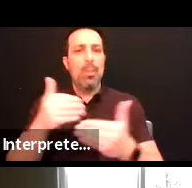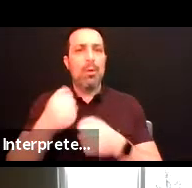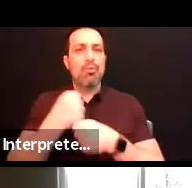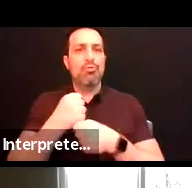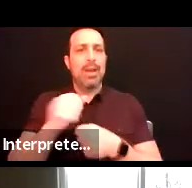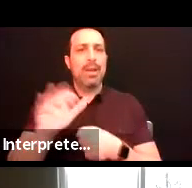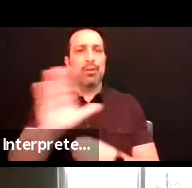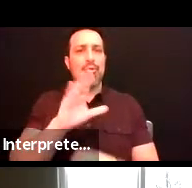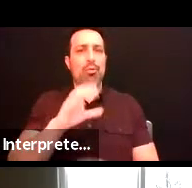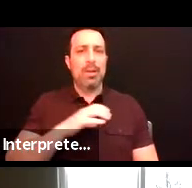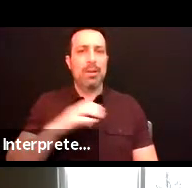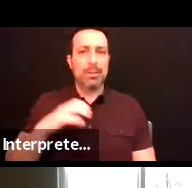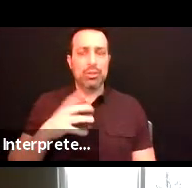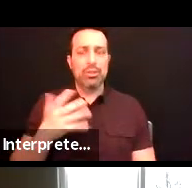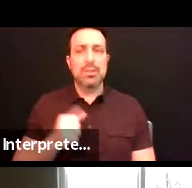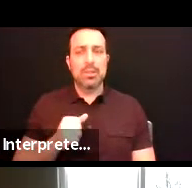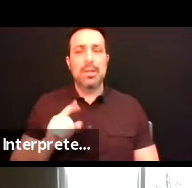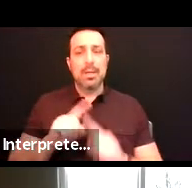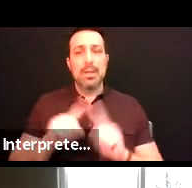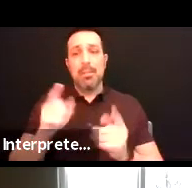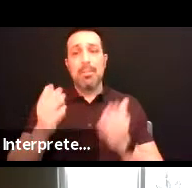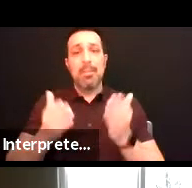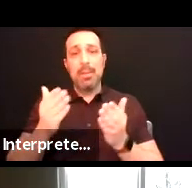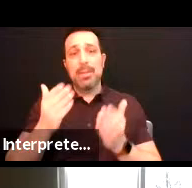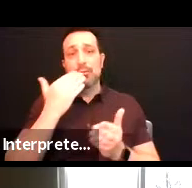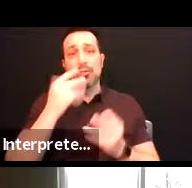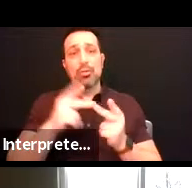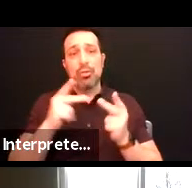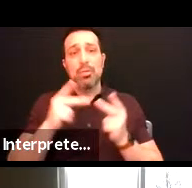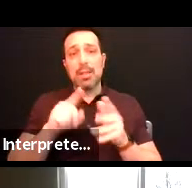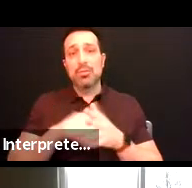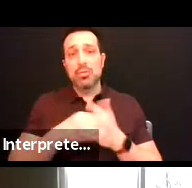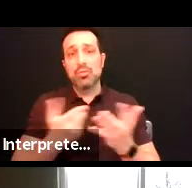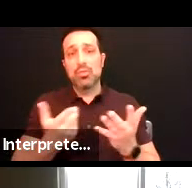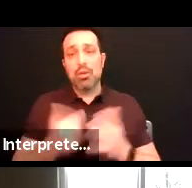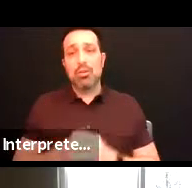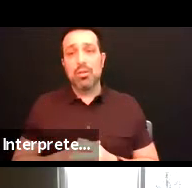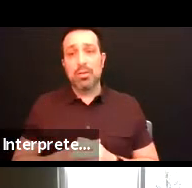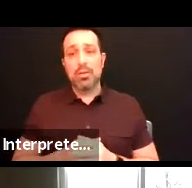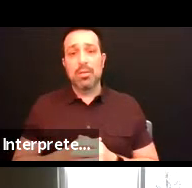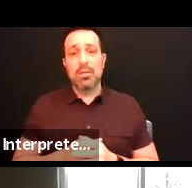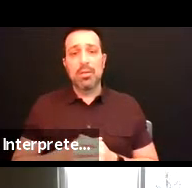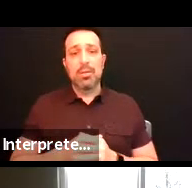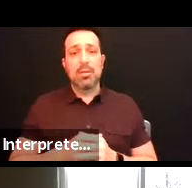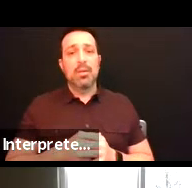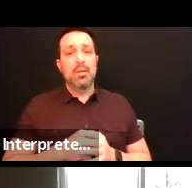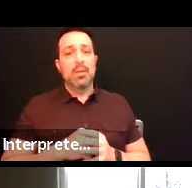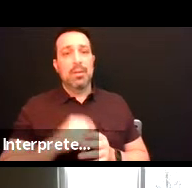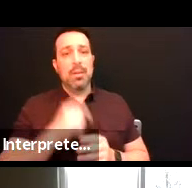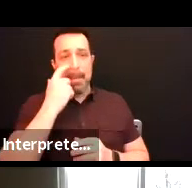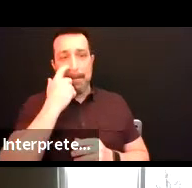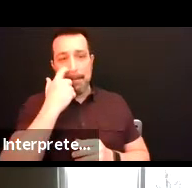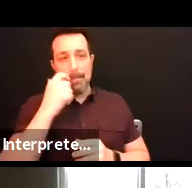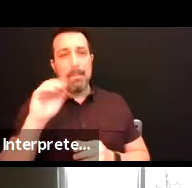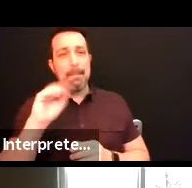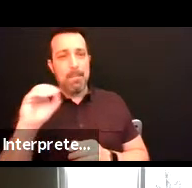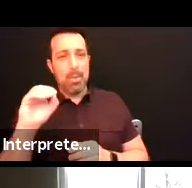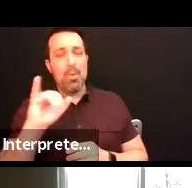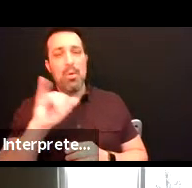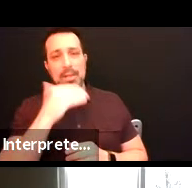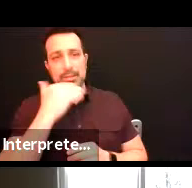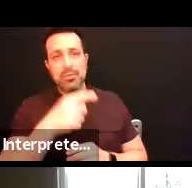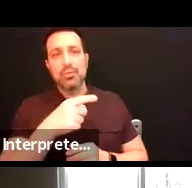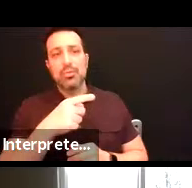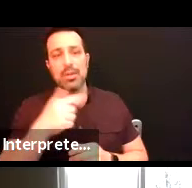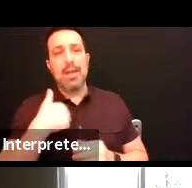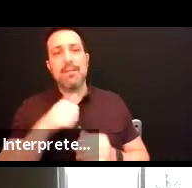your commission, but it might be a good place to start. So yeah, that would be helpful, just to have something to, you know, and other people might